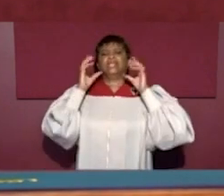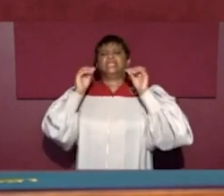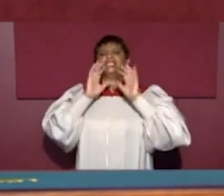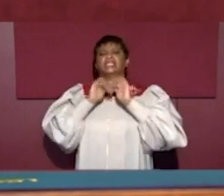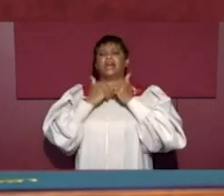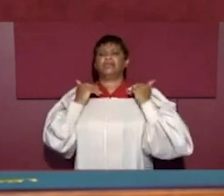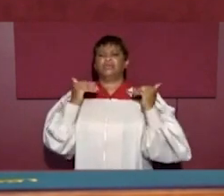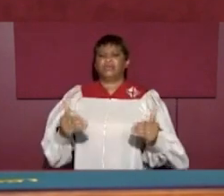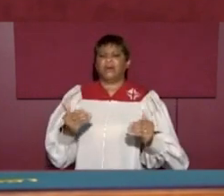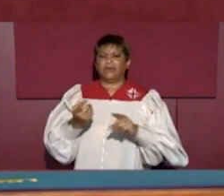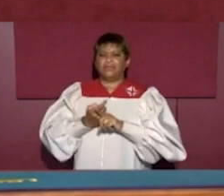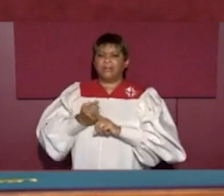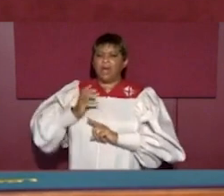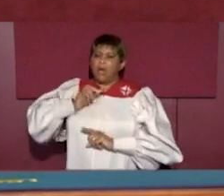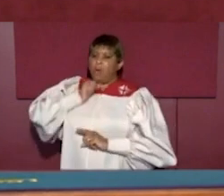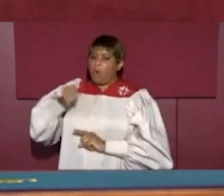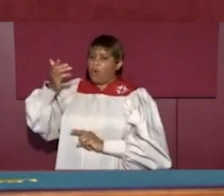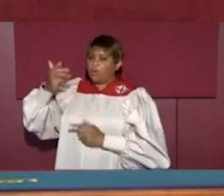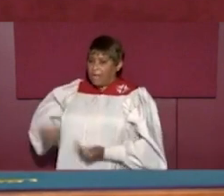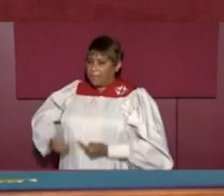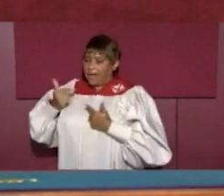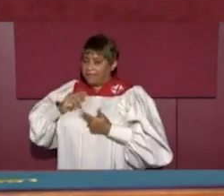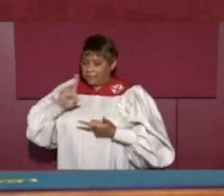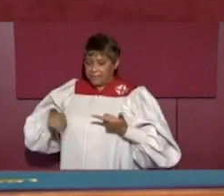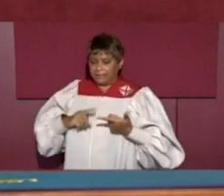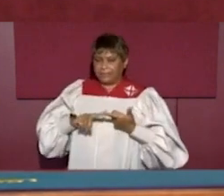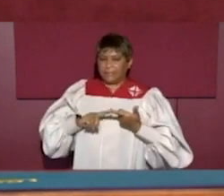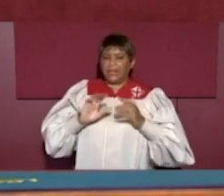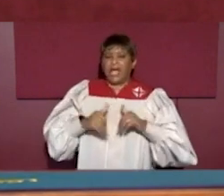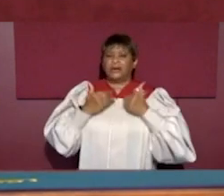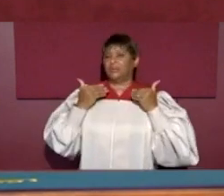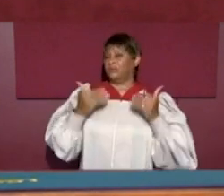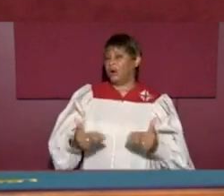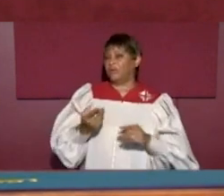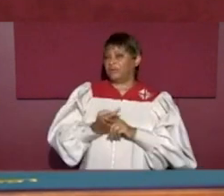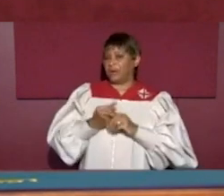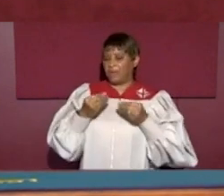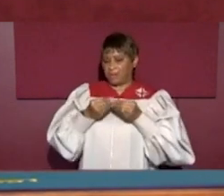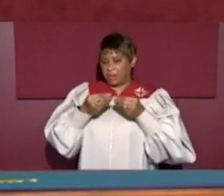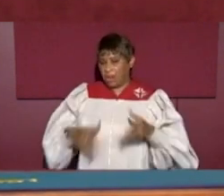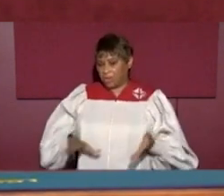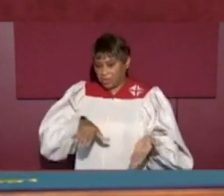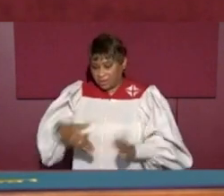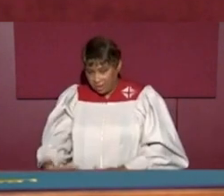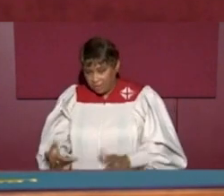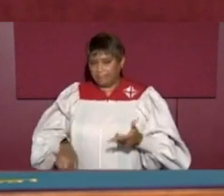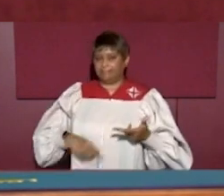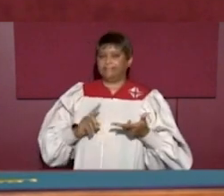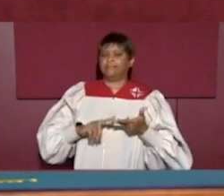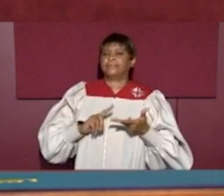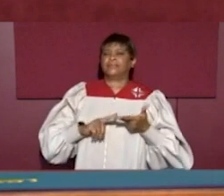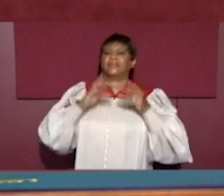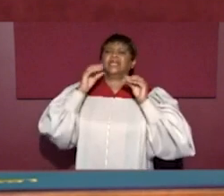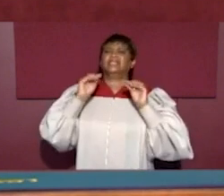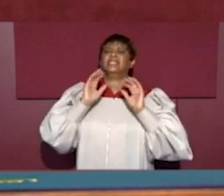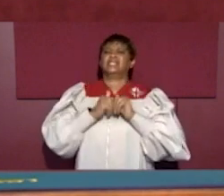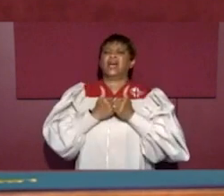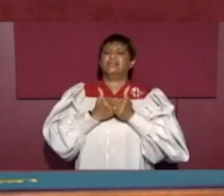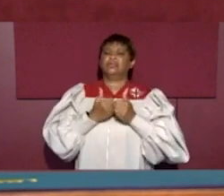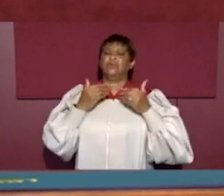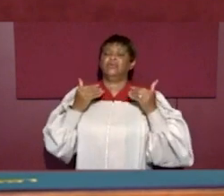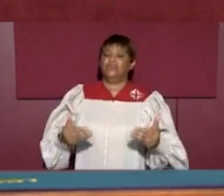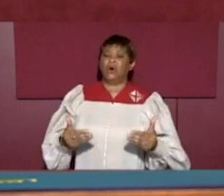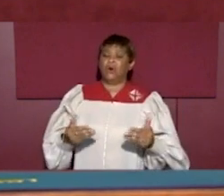move forward from our old life. I want to teach us how to move forward from loss. I want to teach us how to move